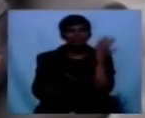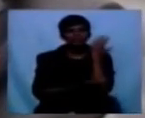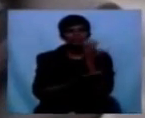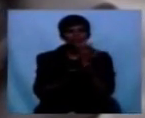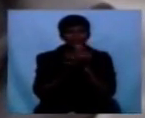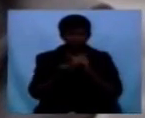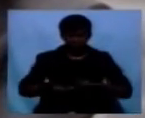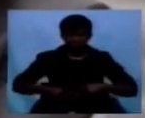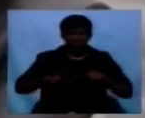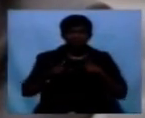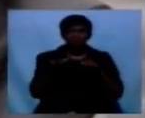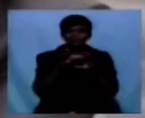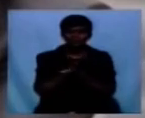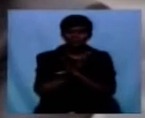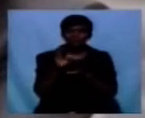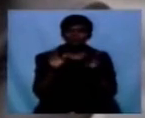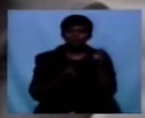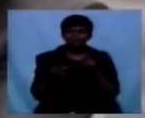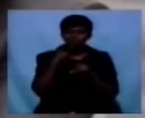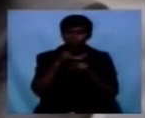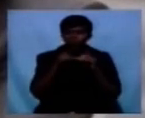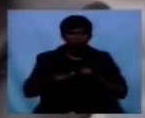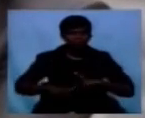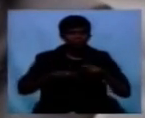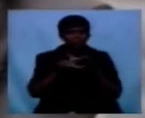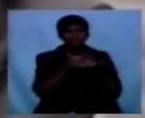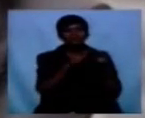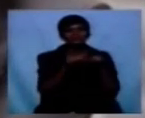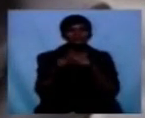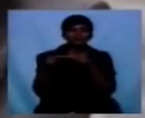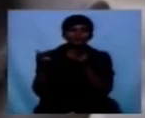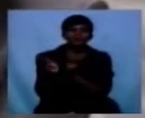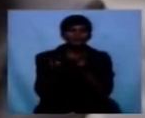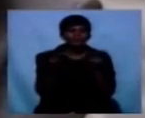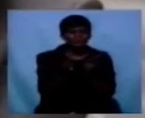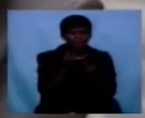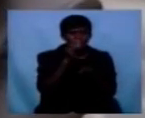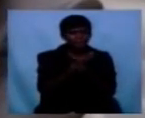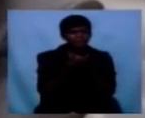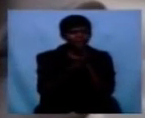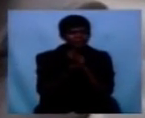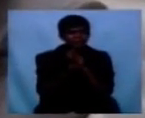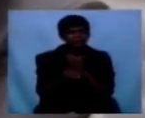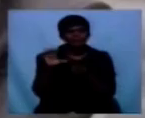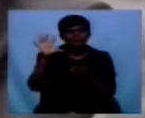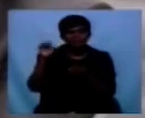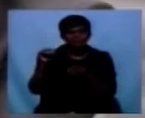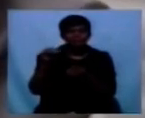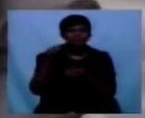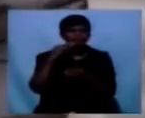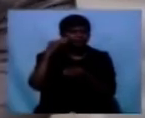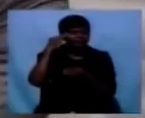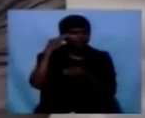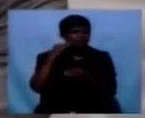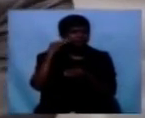the lives of the Zambian people that are living in those slums. If we build, say, in 50 flats, those that will